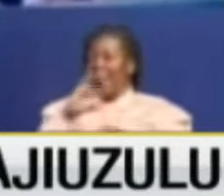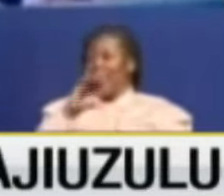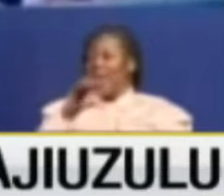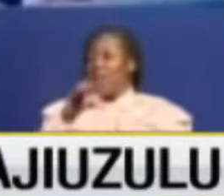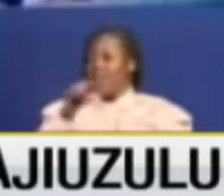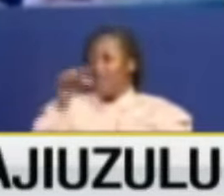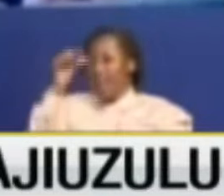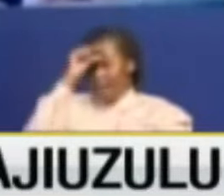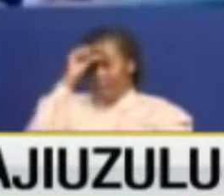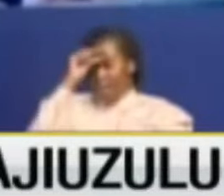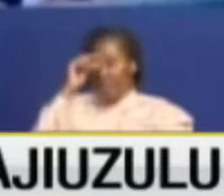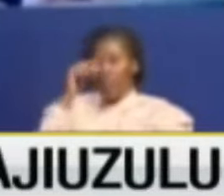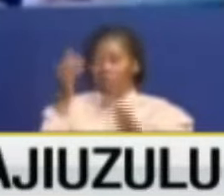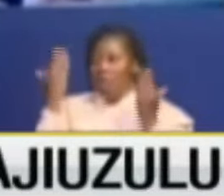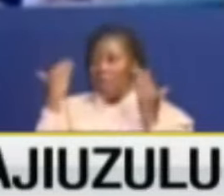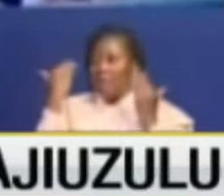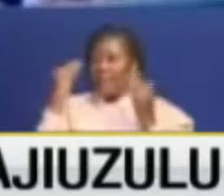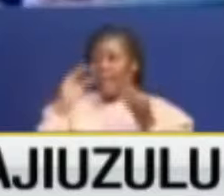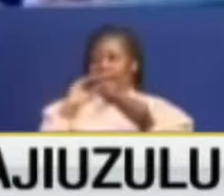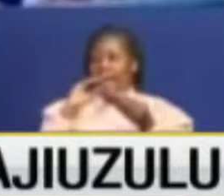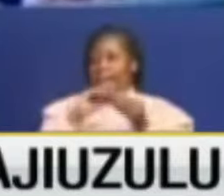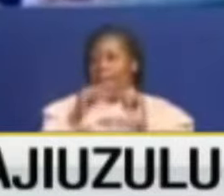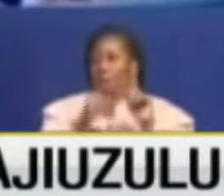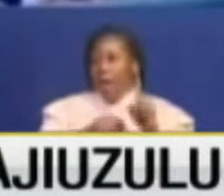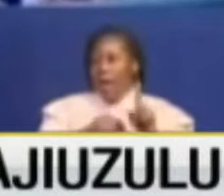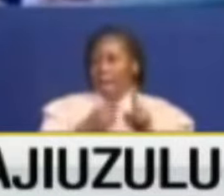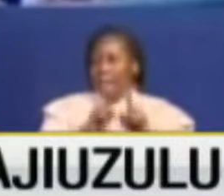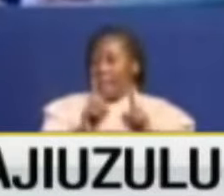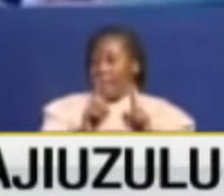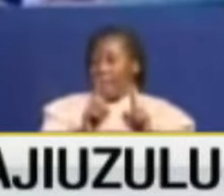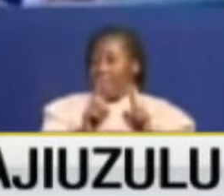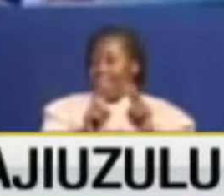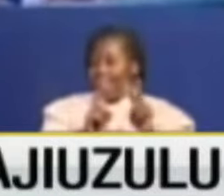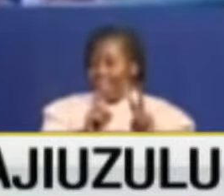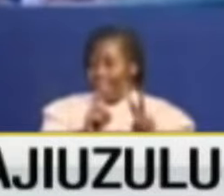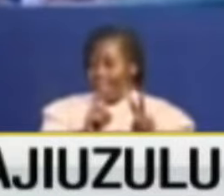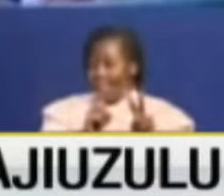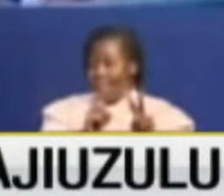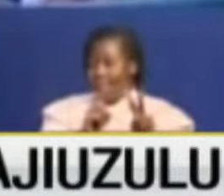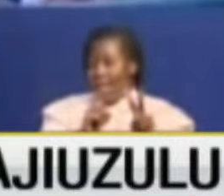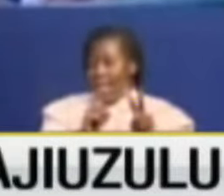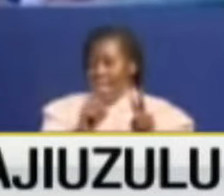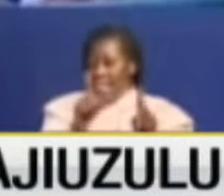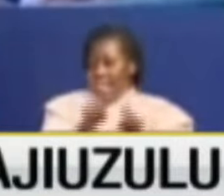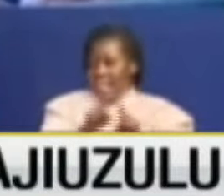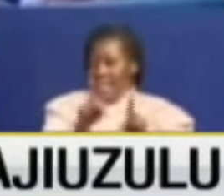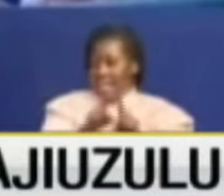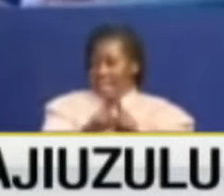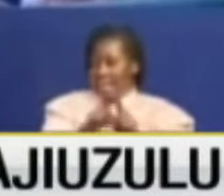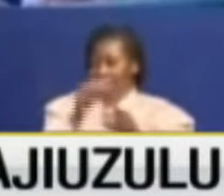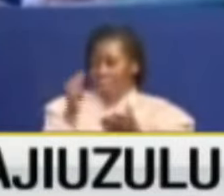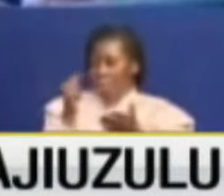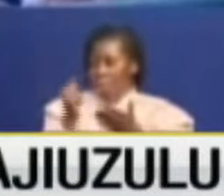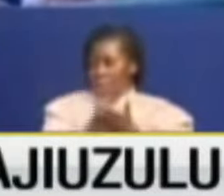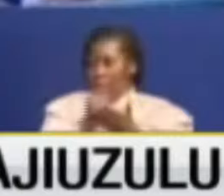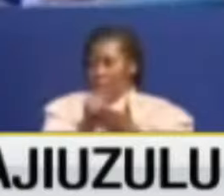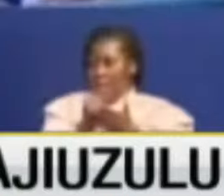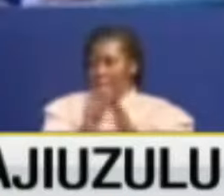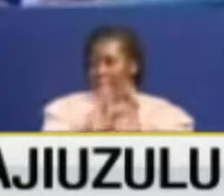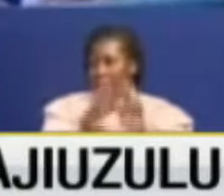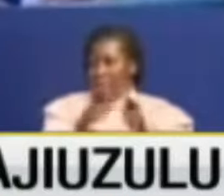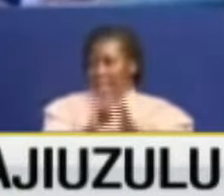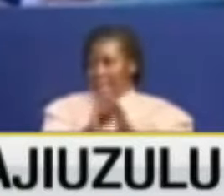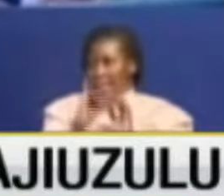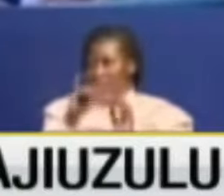county government of Meru. That's number one. But number two, the same audit report that